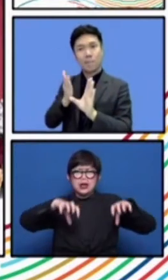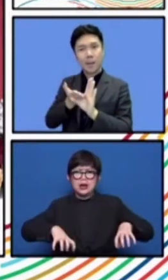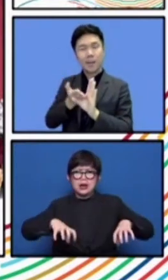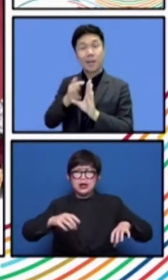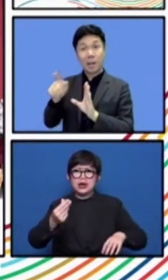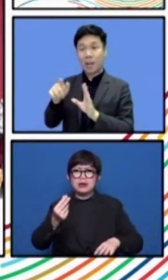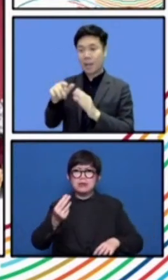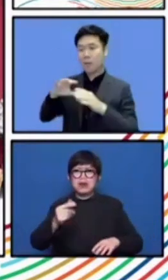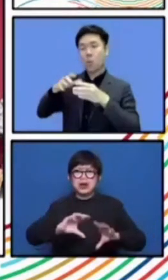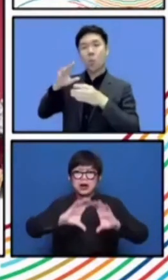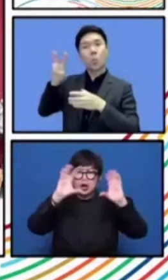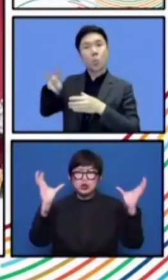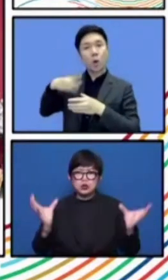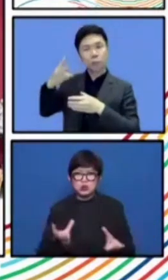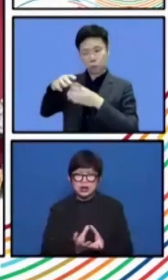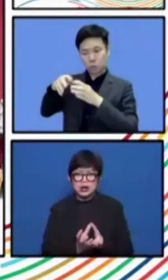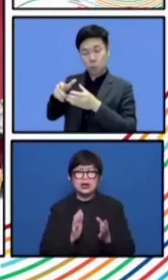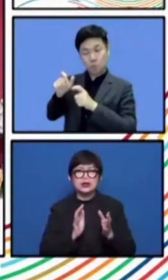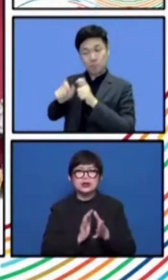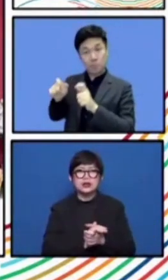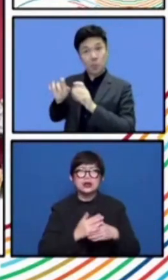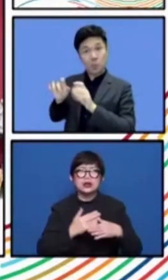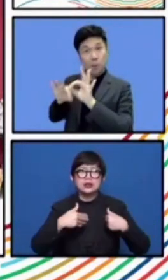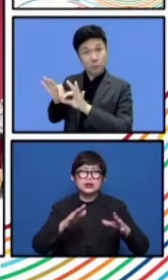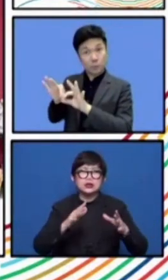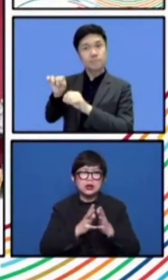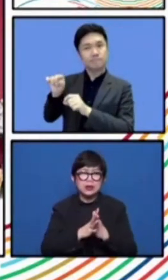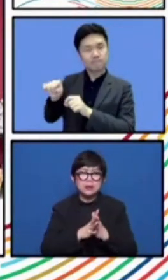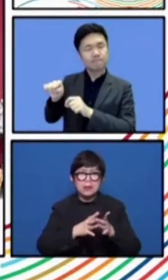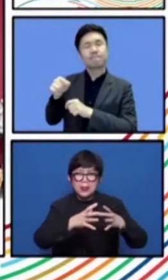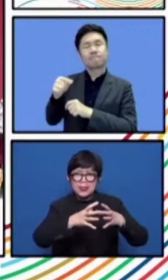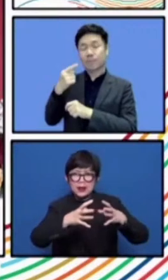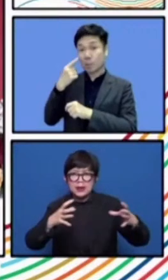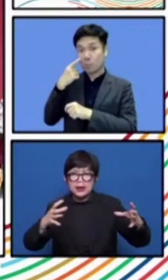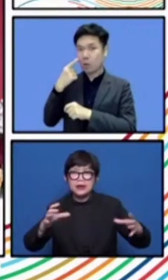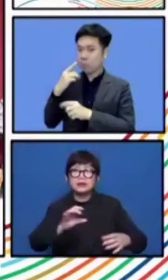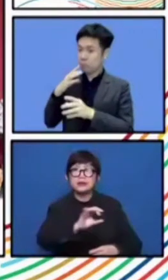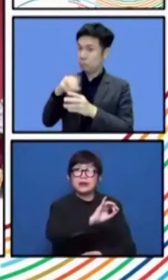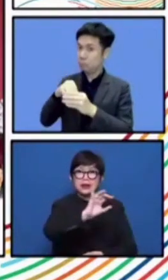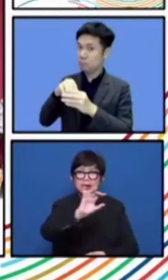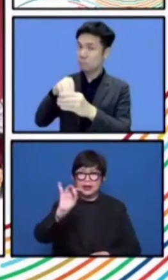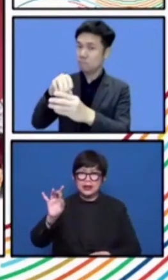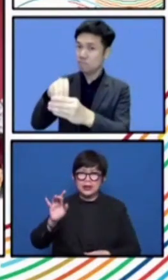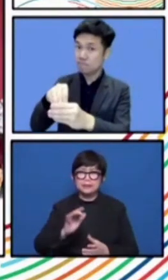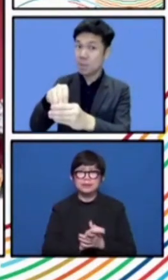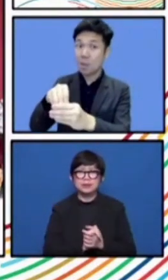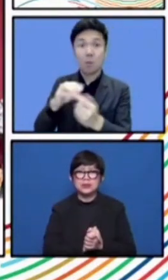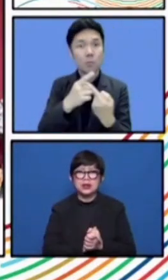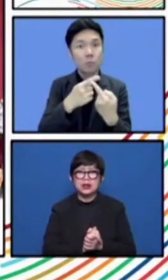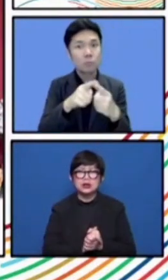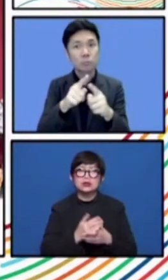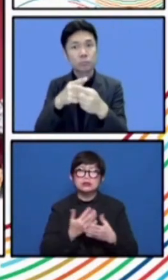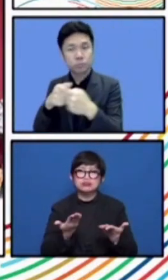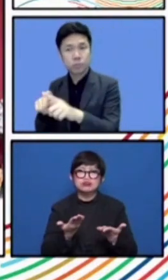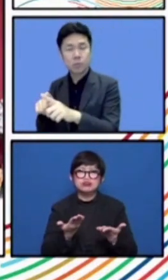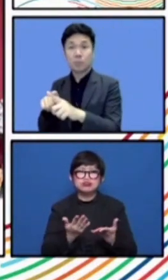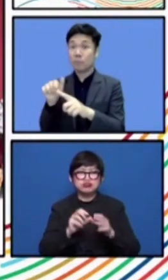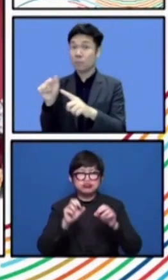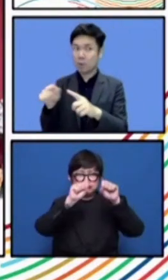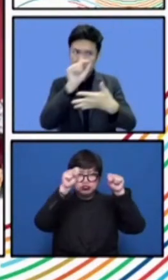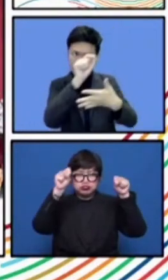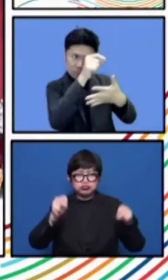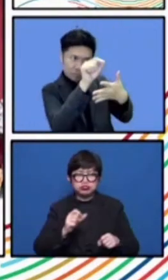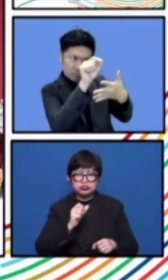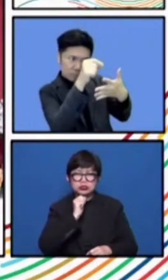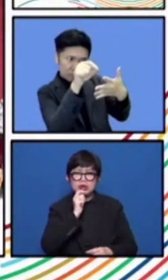and other development agencies where he actively participated in developing indicator Frameworks for reporting on the crpd